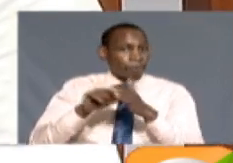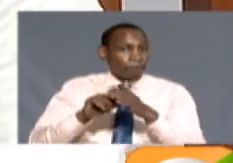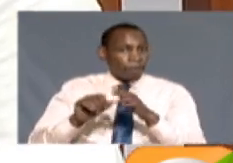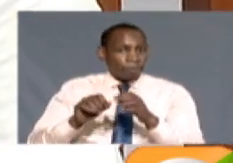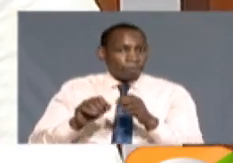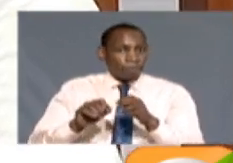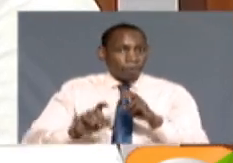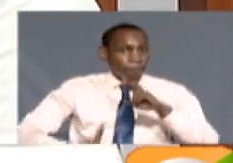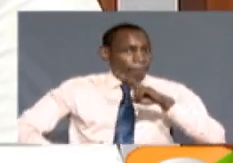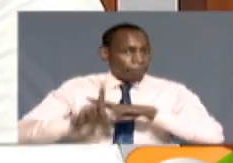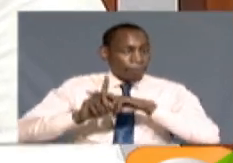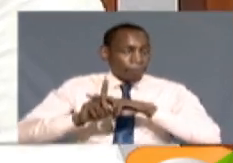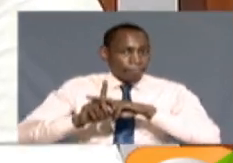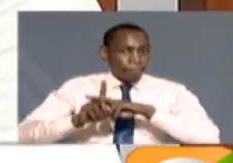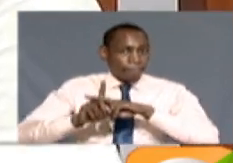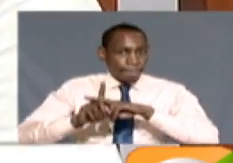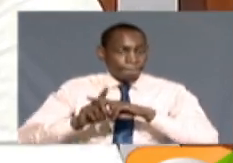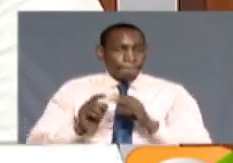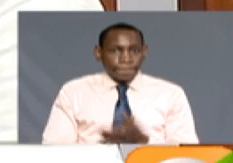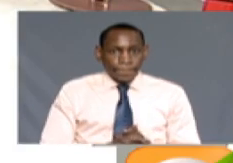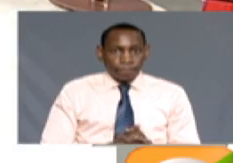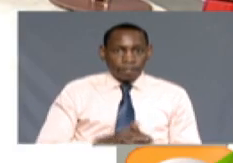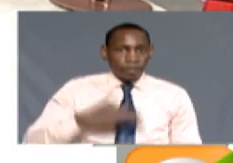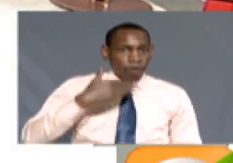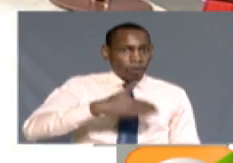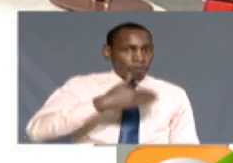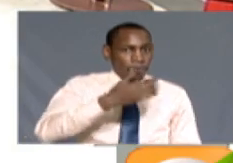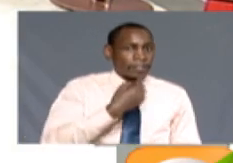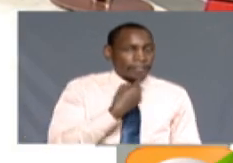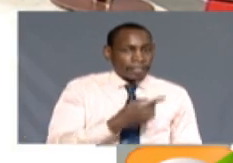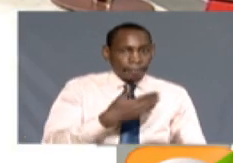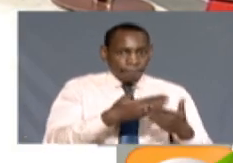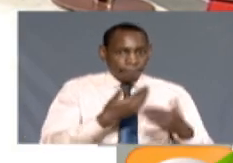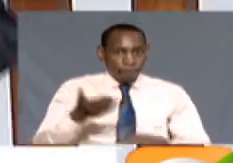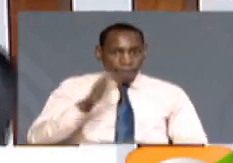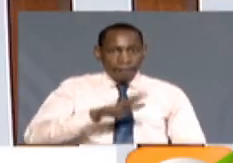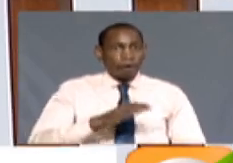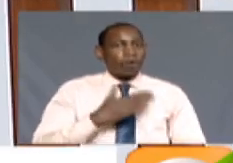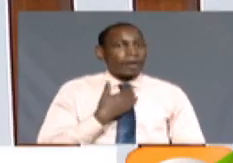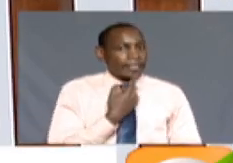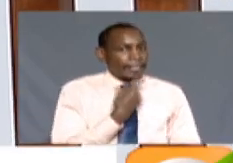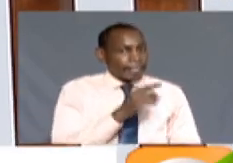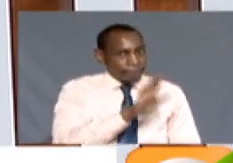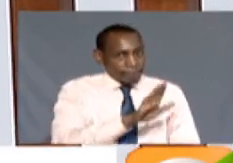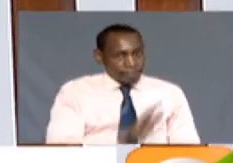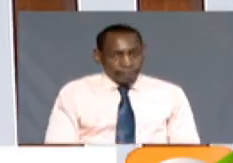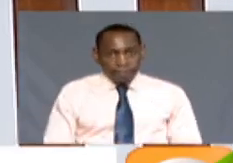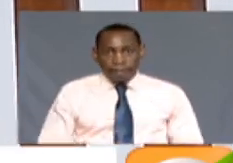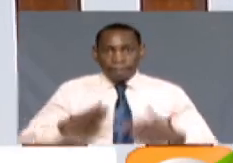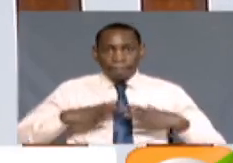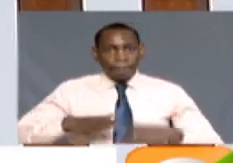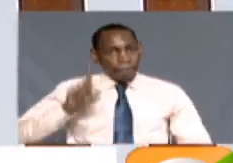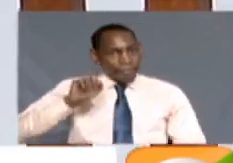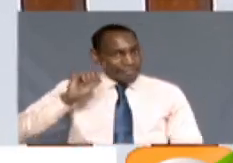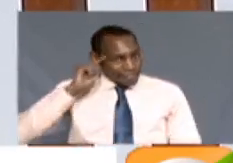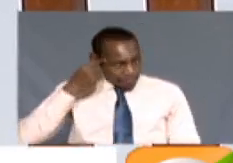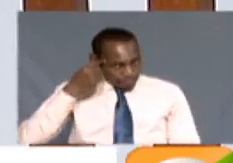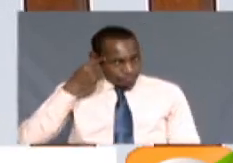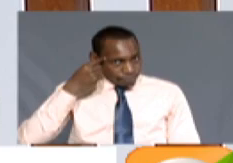some point. But I've said here times again, maybe even before you come back, let me tell you, people need to think.